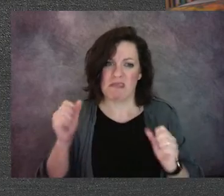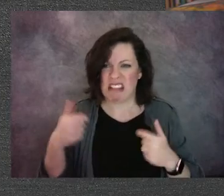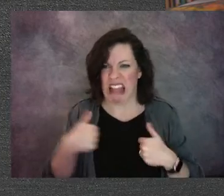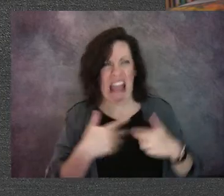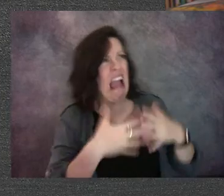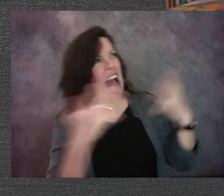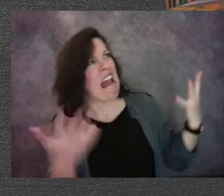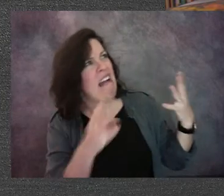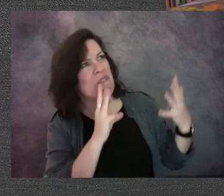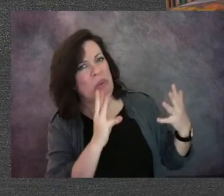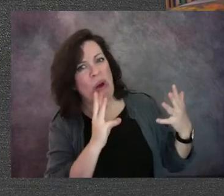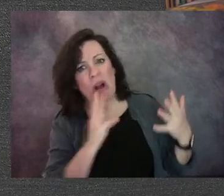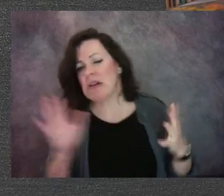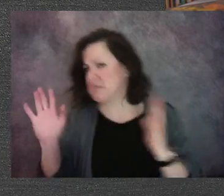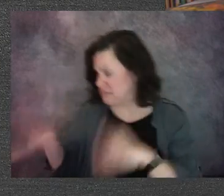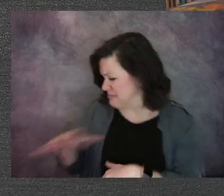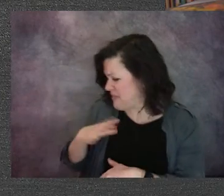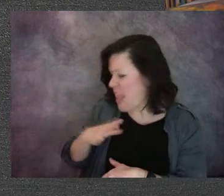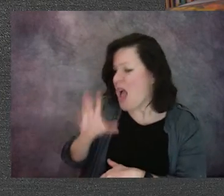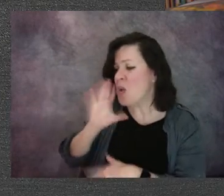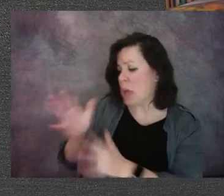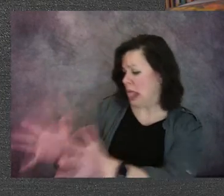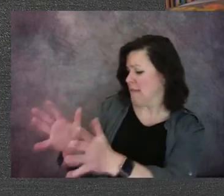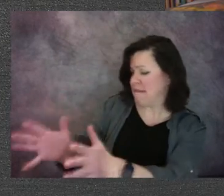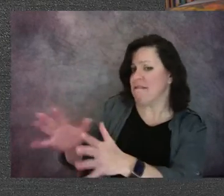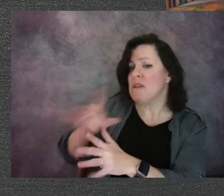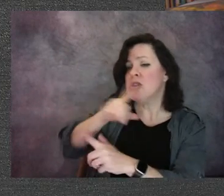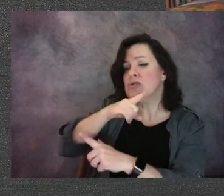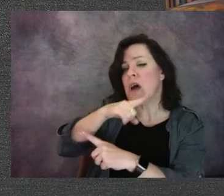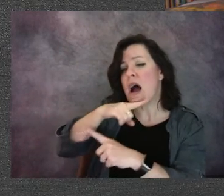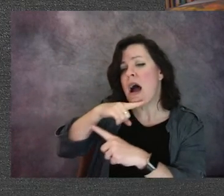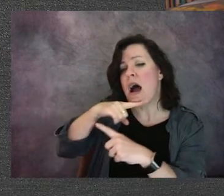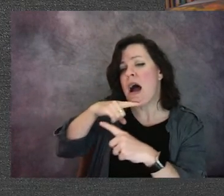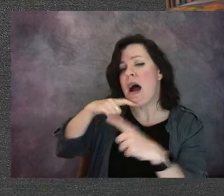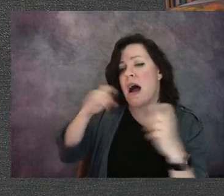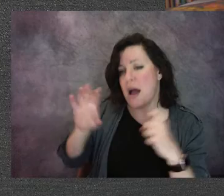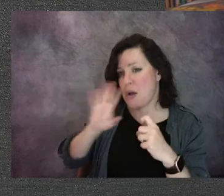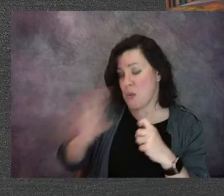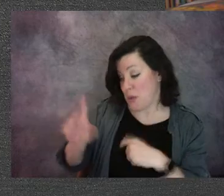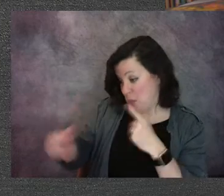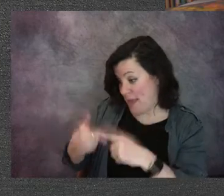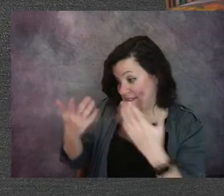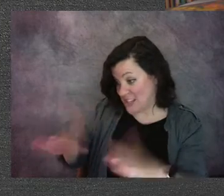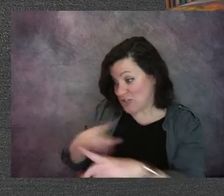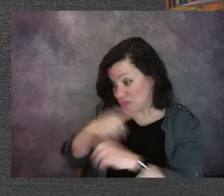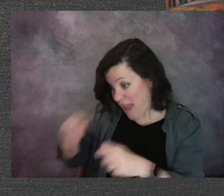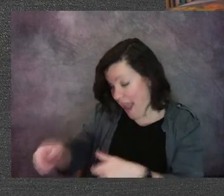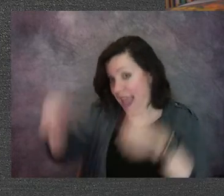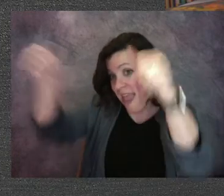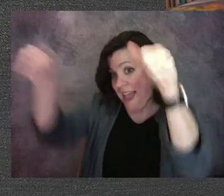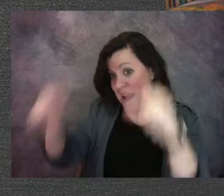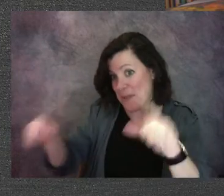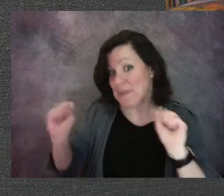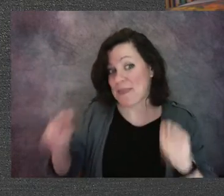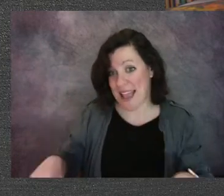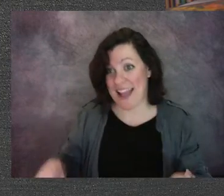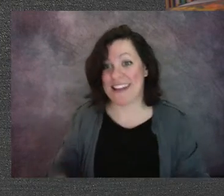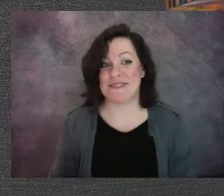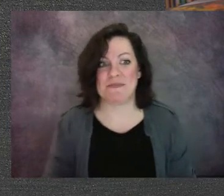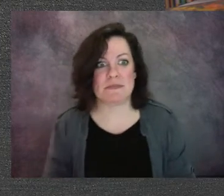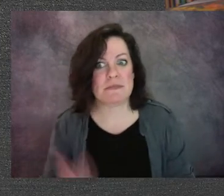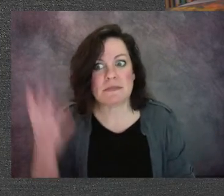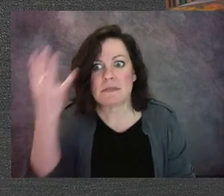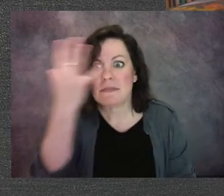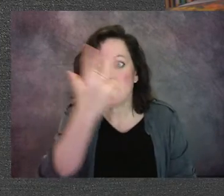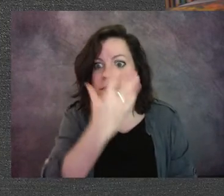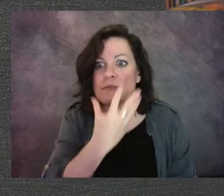here, and that's okay because it's gonna dry. So find a spot for it to dry and hang it up when you're done. And look at all the beautiful colors